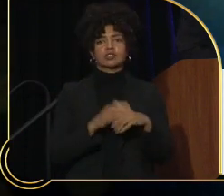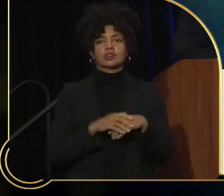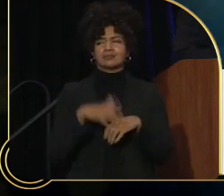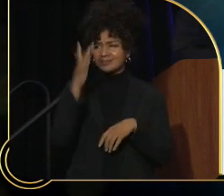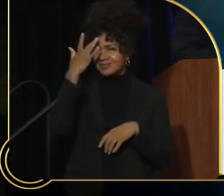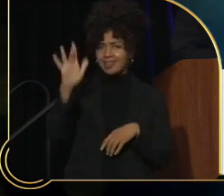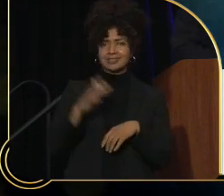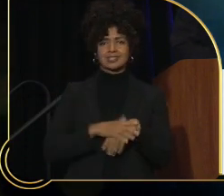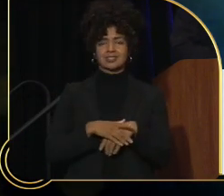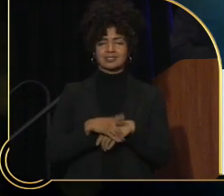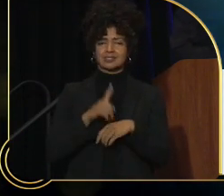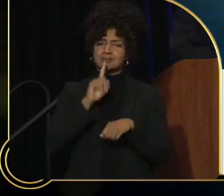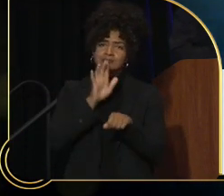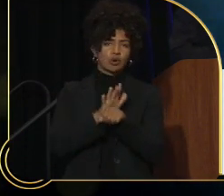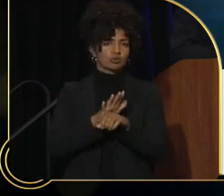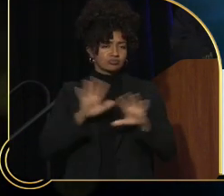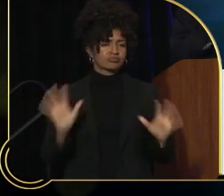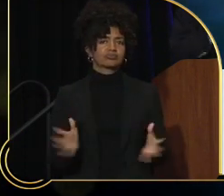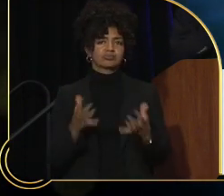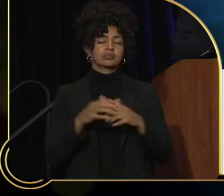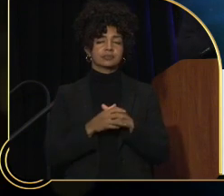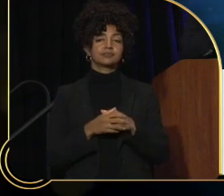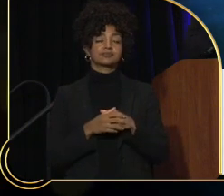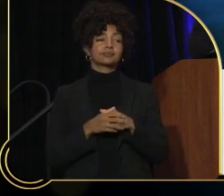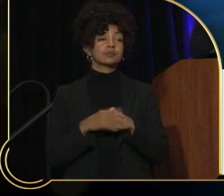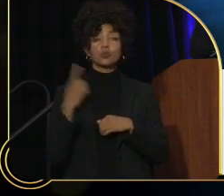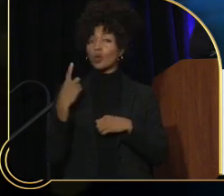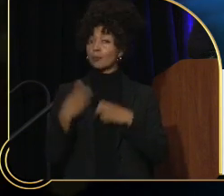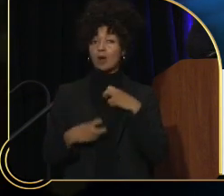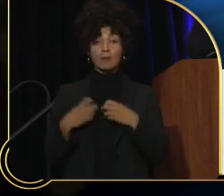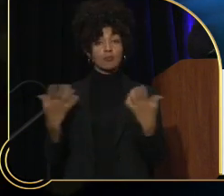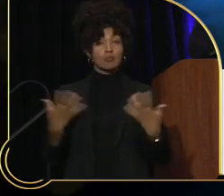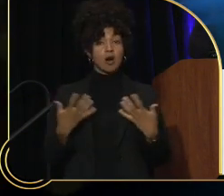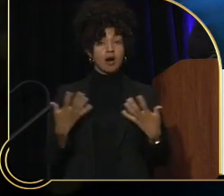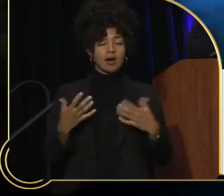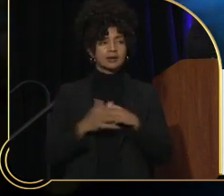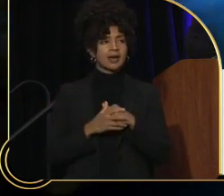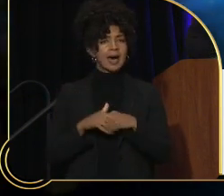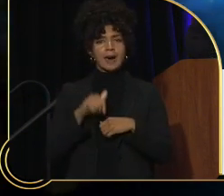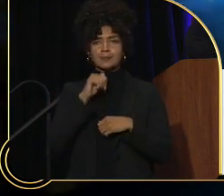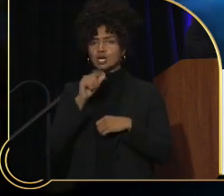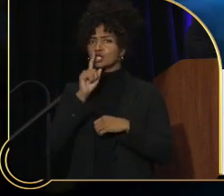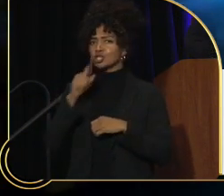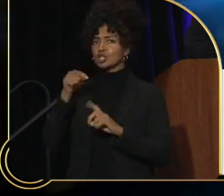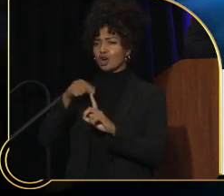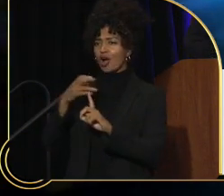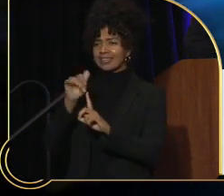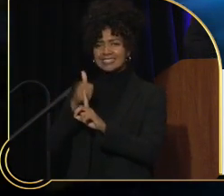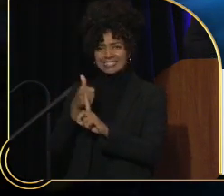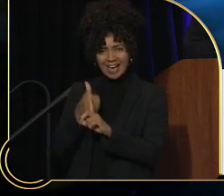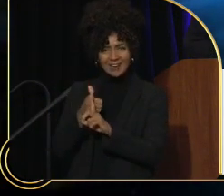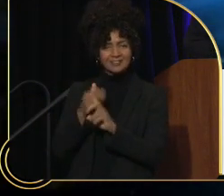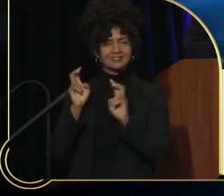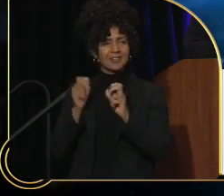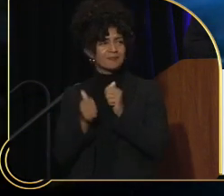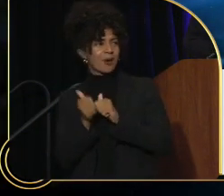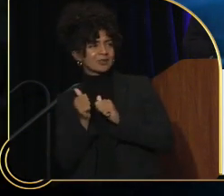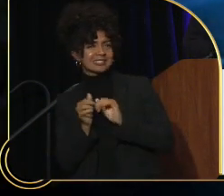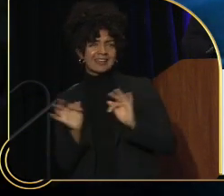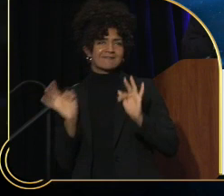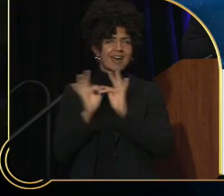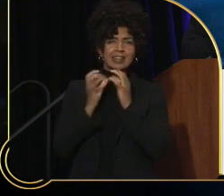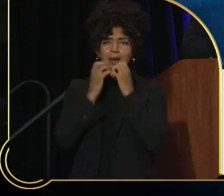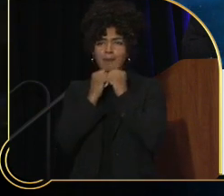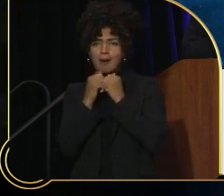devotion. And the only problem is I'm not even sure she's the most valuable member in her family, because her